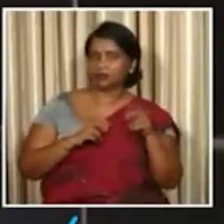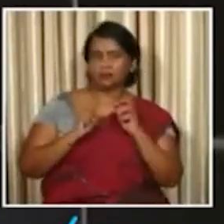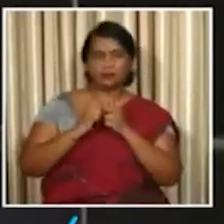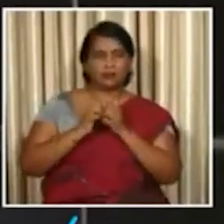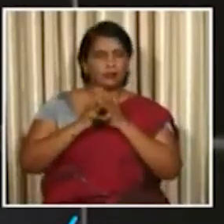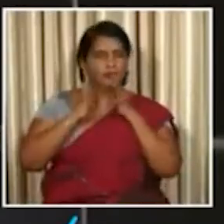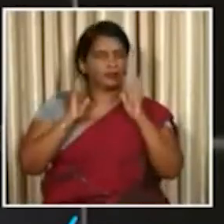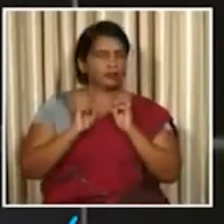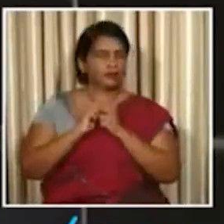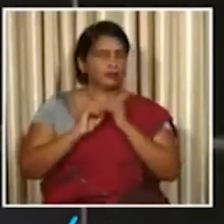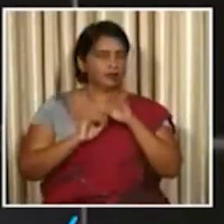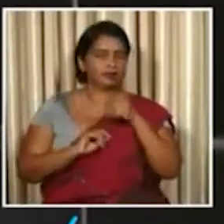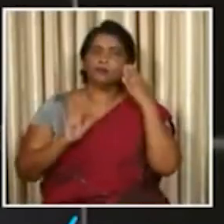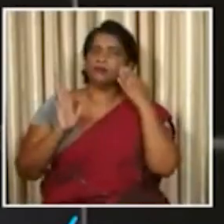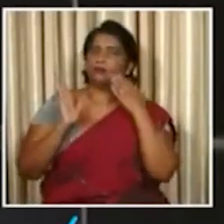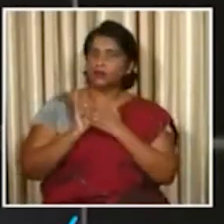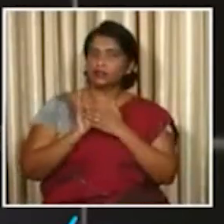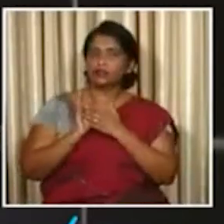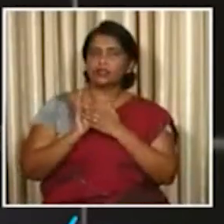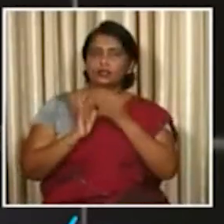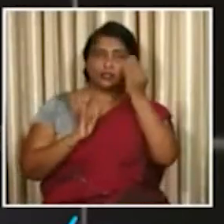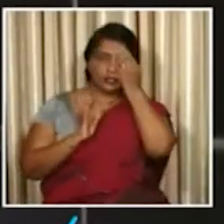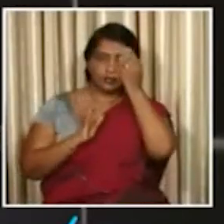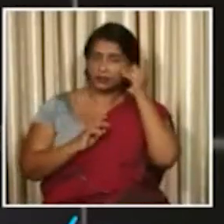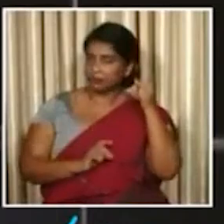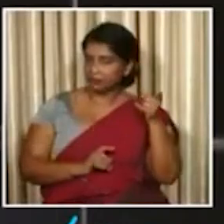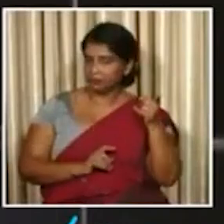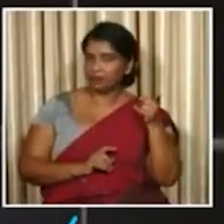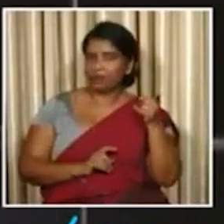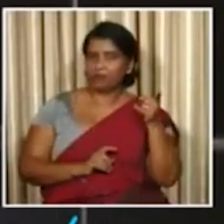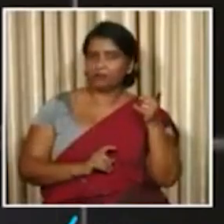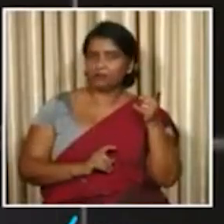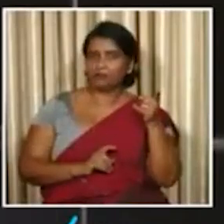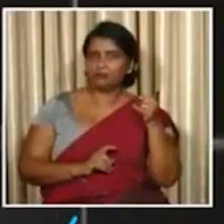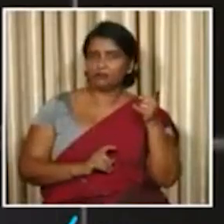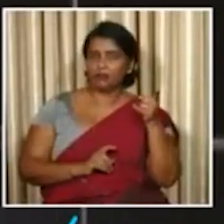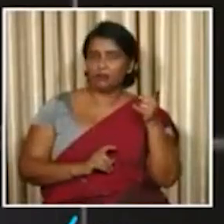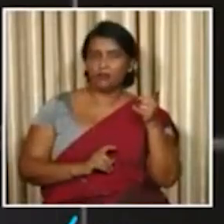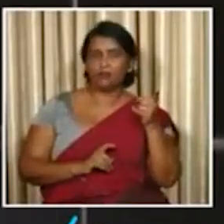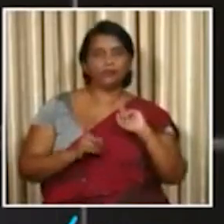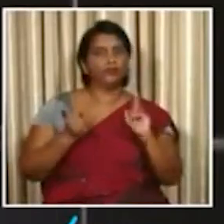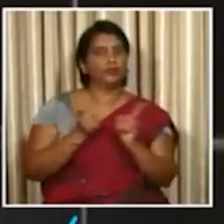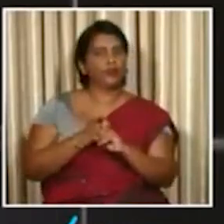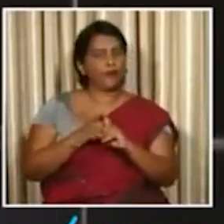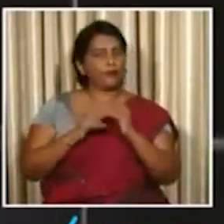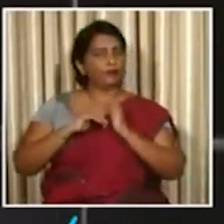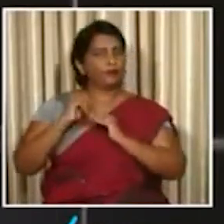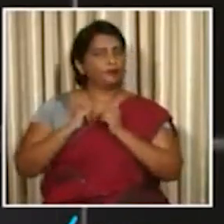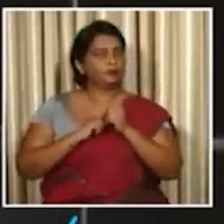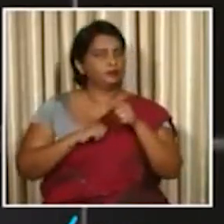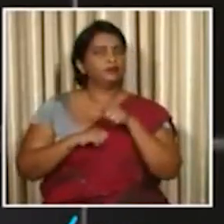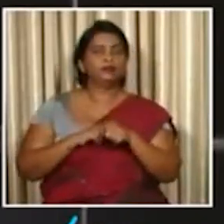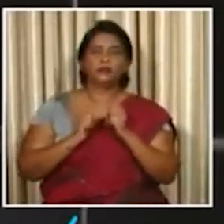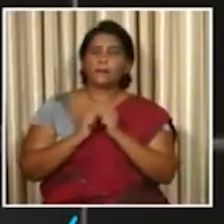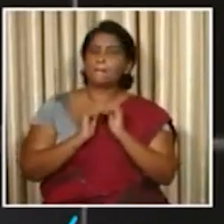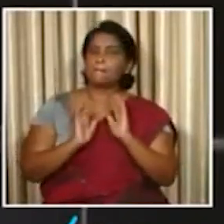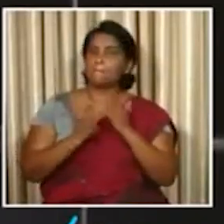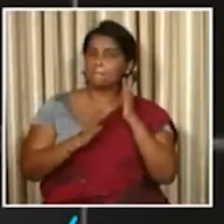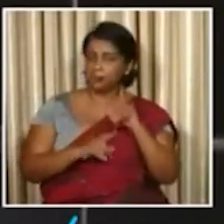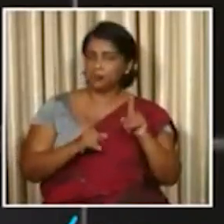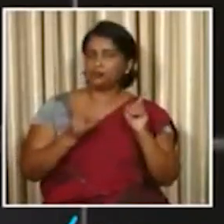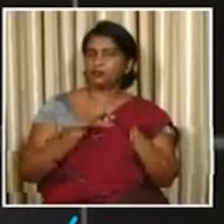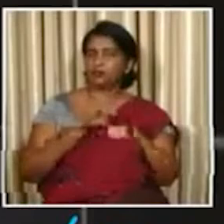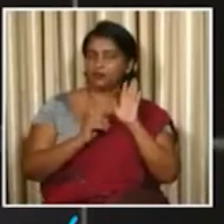Israel has resumed military operations after refusing to renew